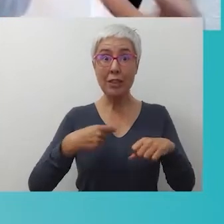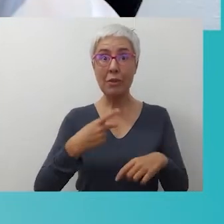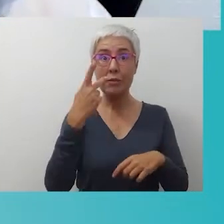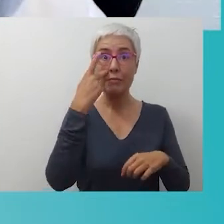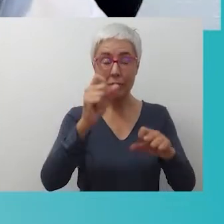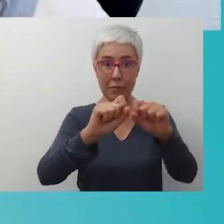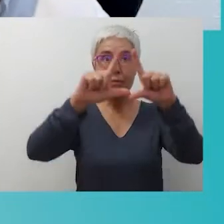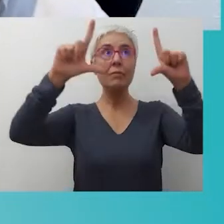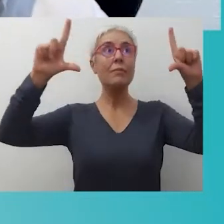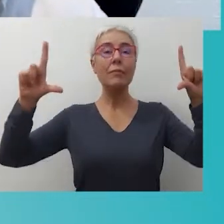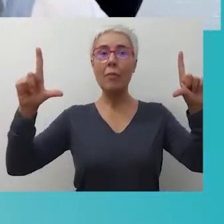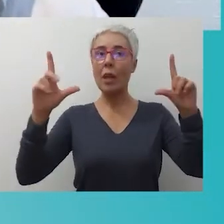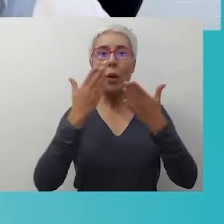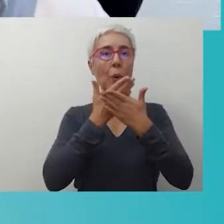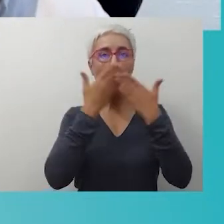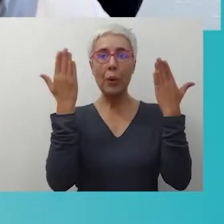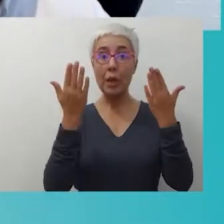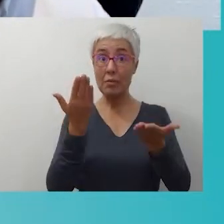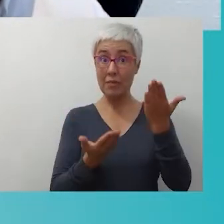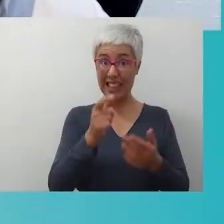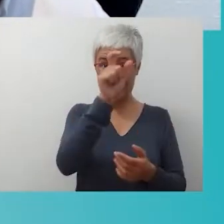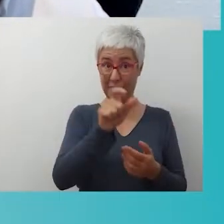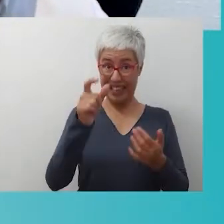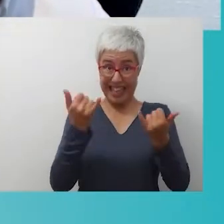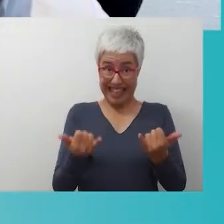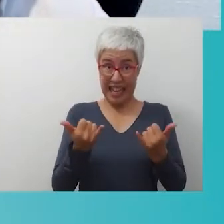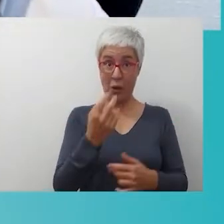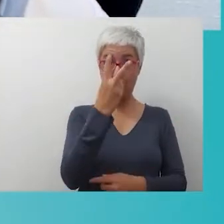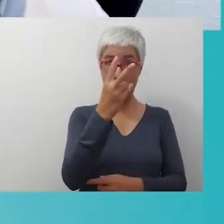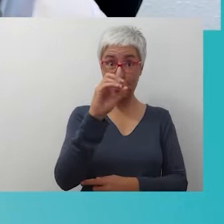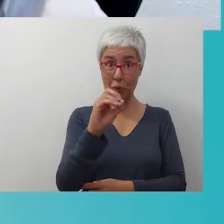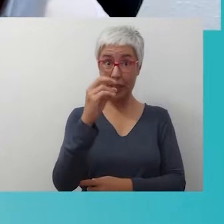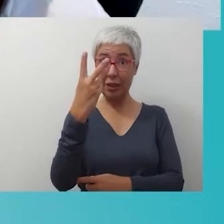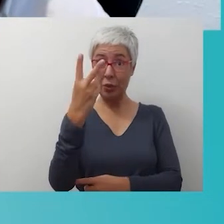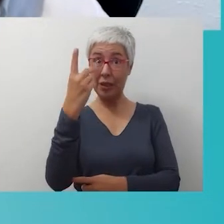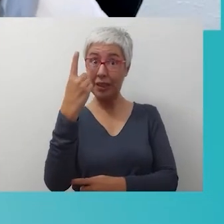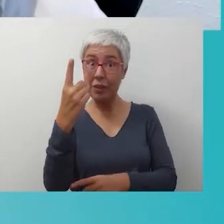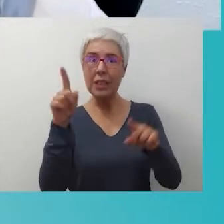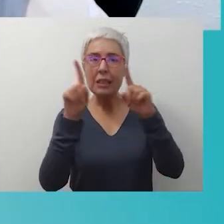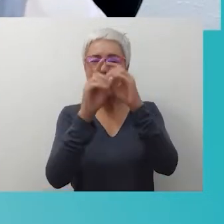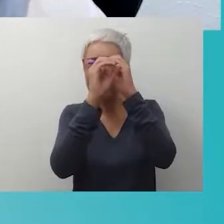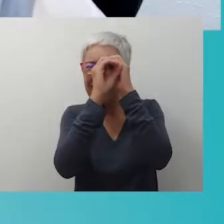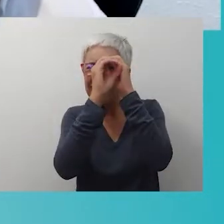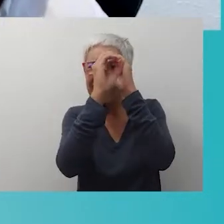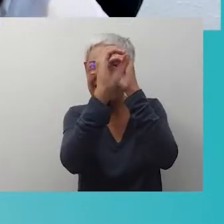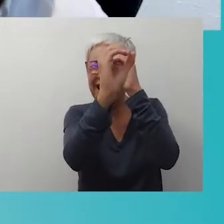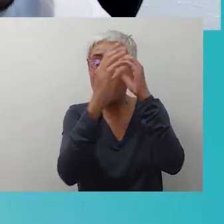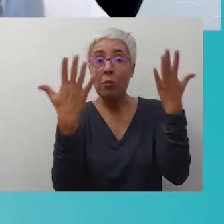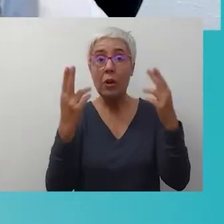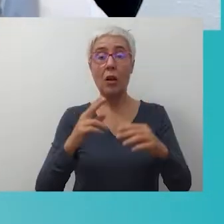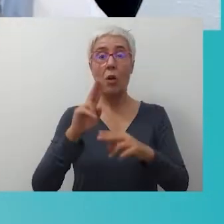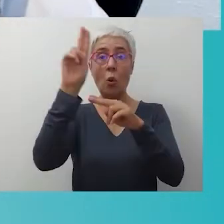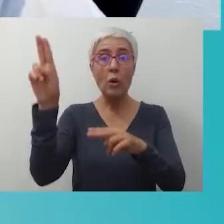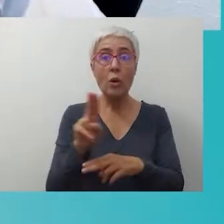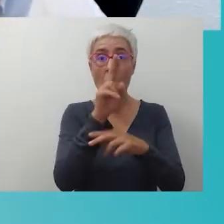the whole listen experience. There is still people using in 2021 spyglass to follow the presentation in a